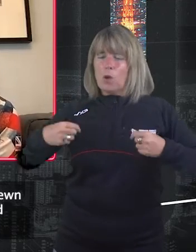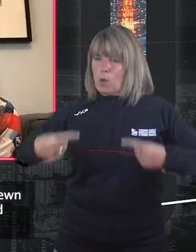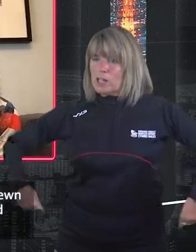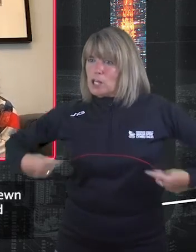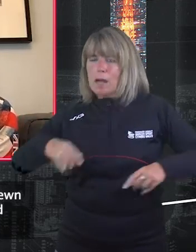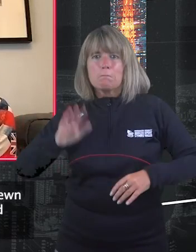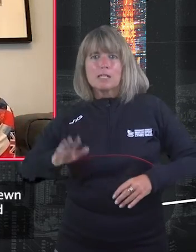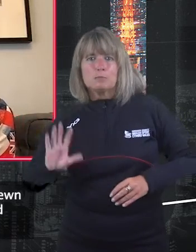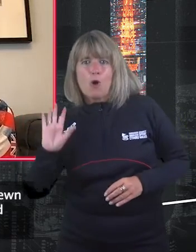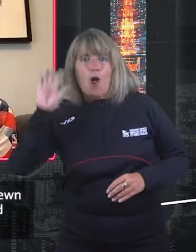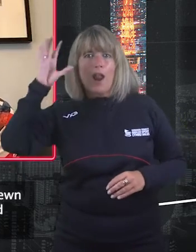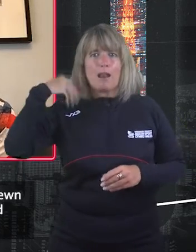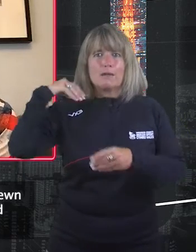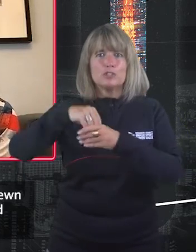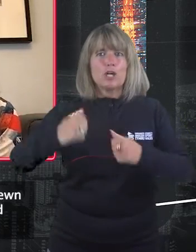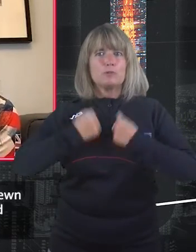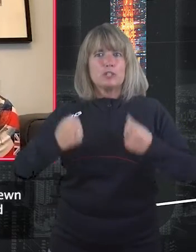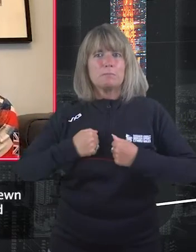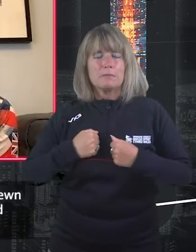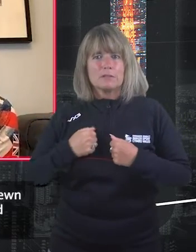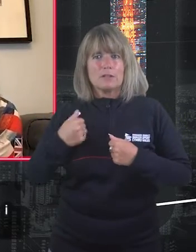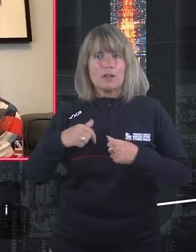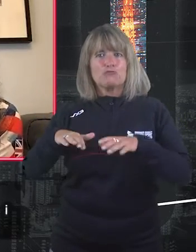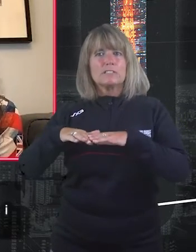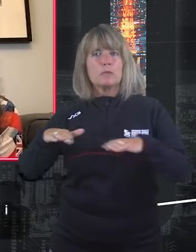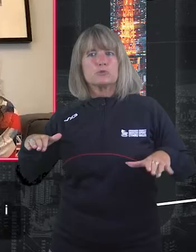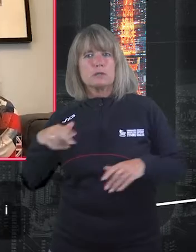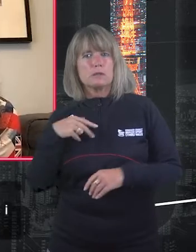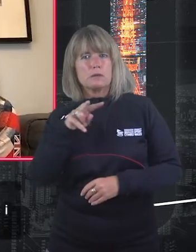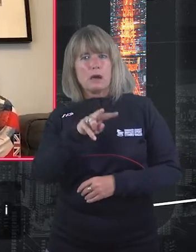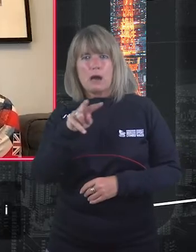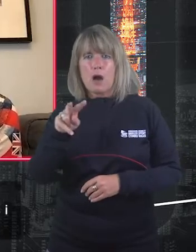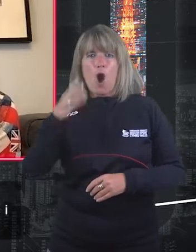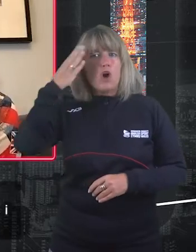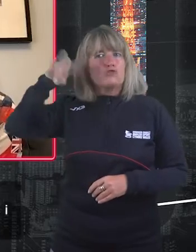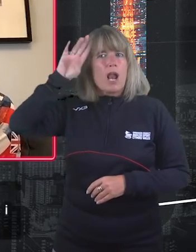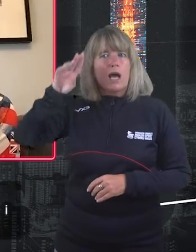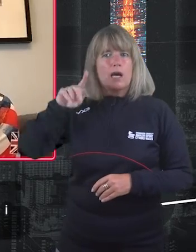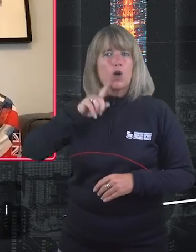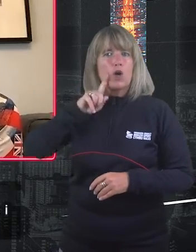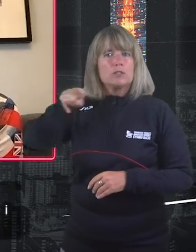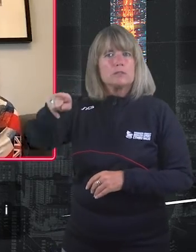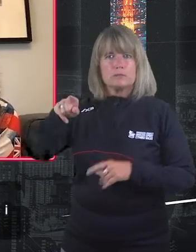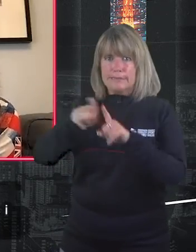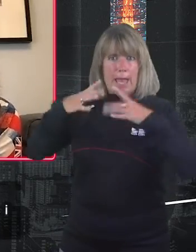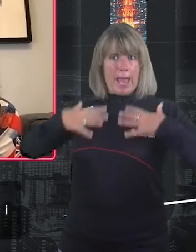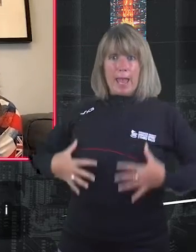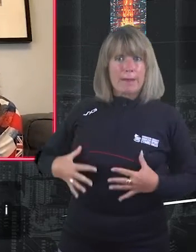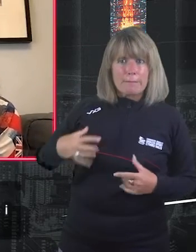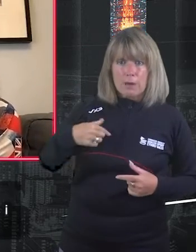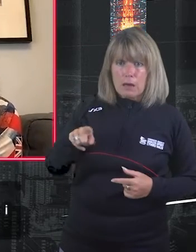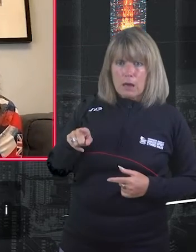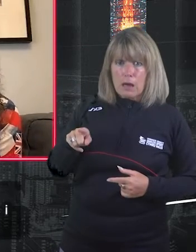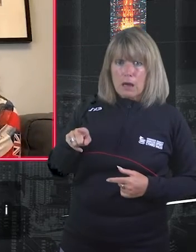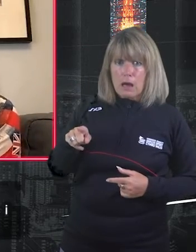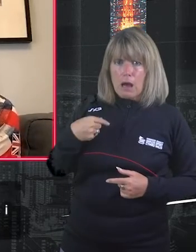I was volunteering at the World Wheelchair Basketball Championships, just sat on reception, and I noticed one of the Australian girls had the same condition as me. And I was like, oh, wow, like, if